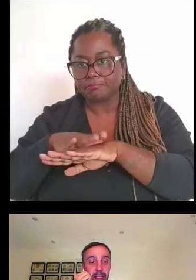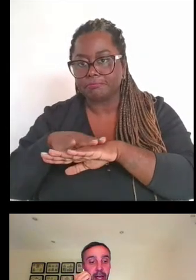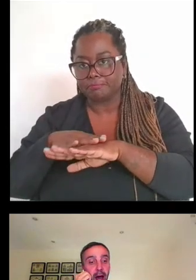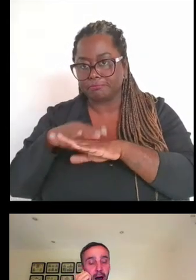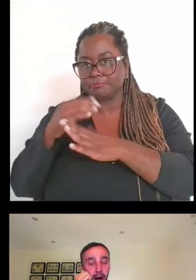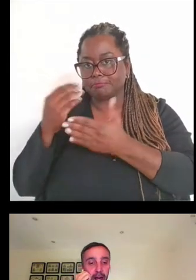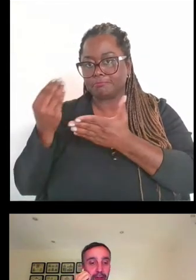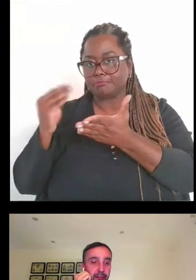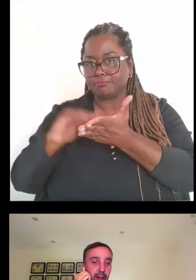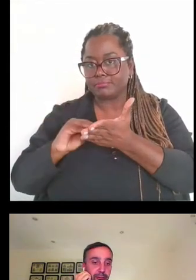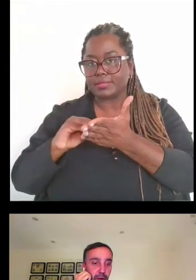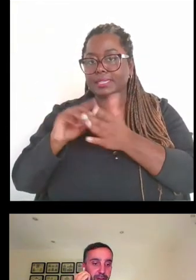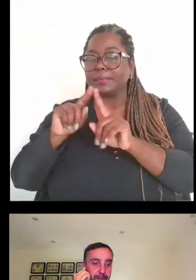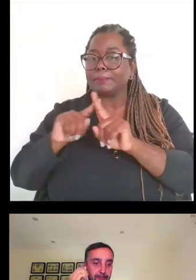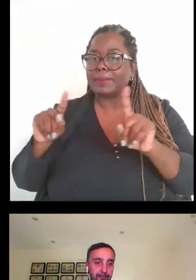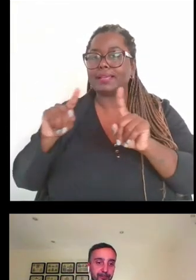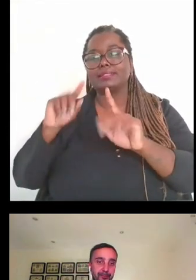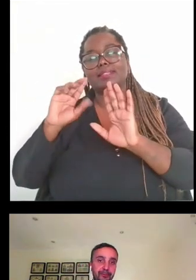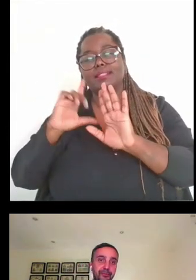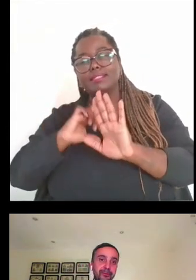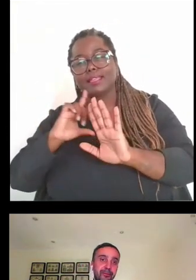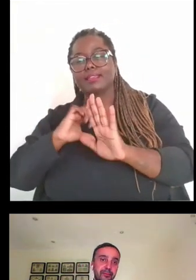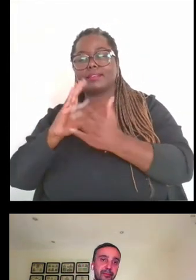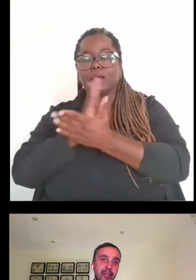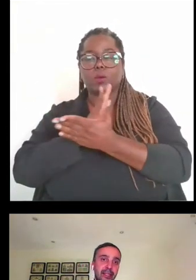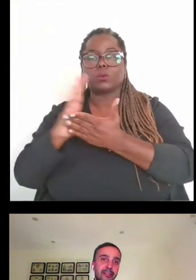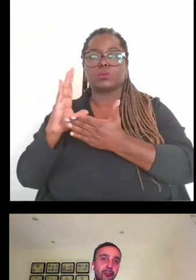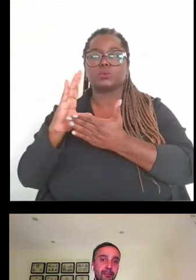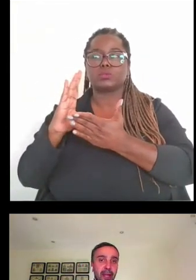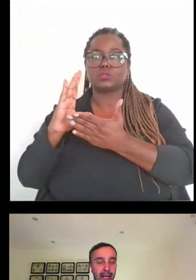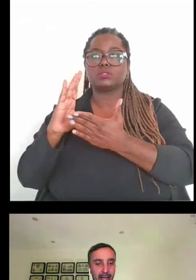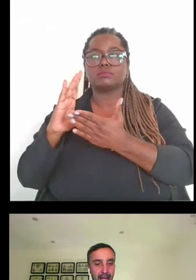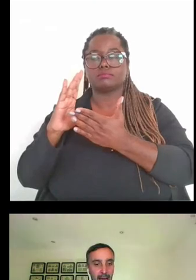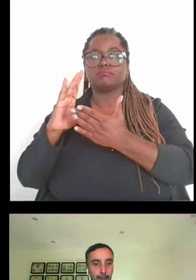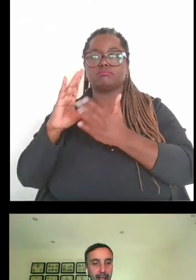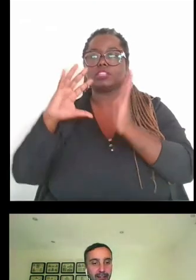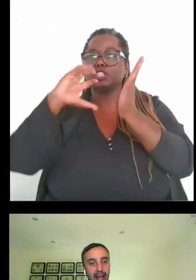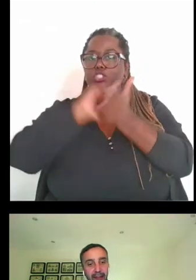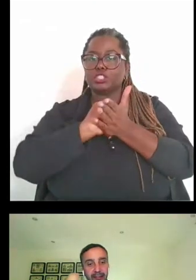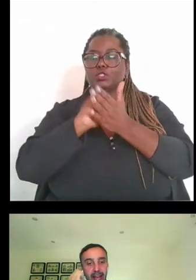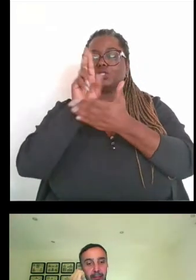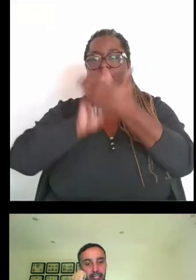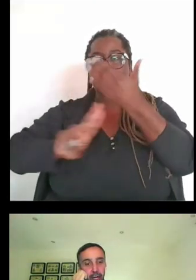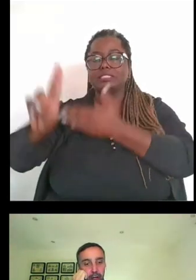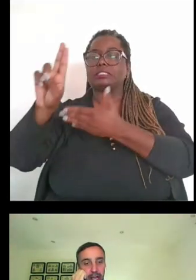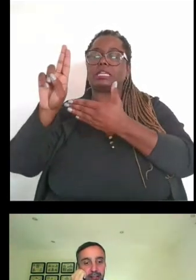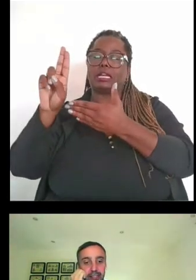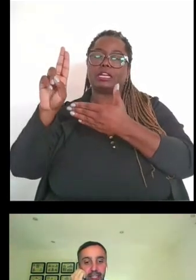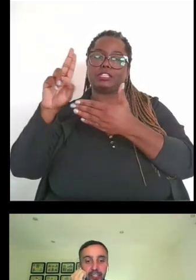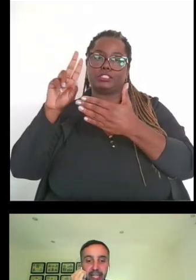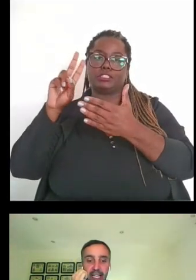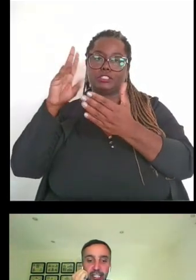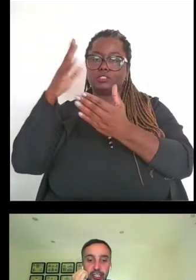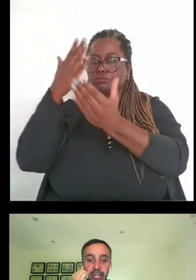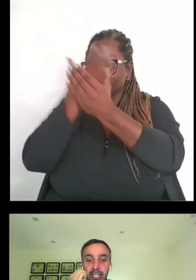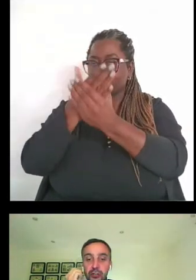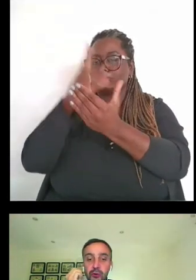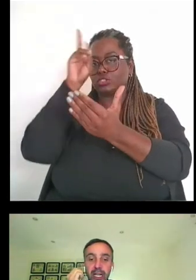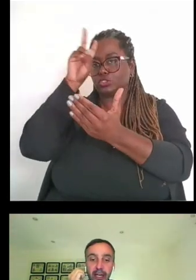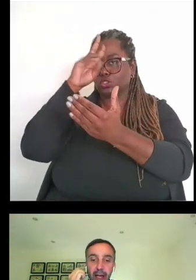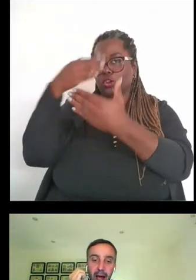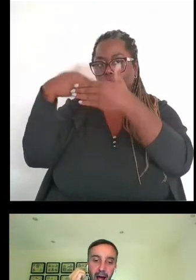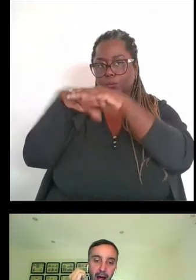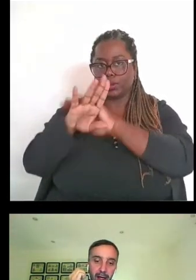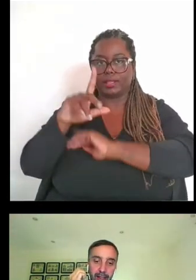the University archives of course so please understand my talk as an invitation